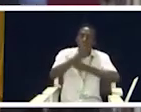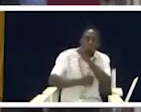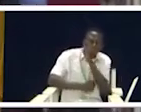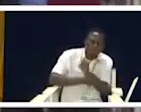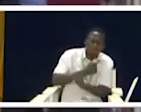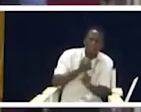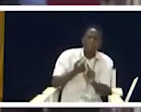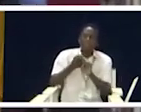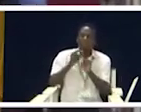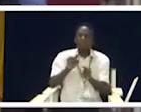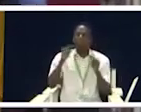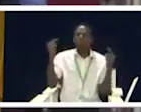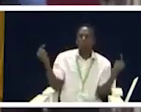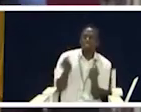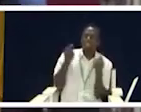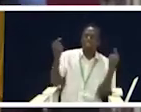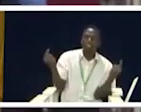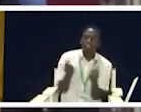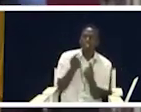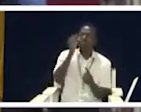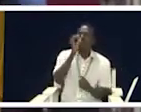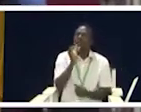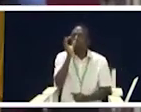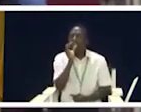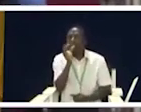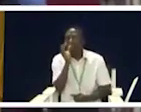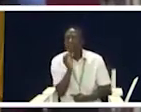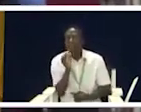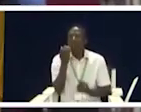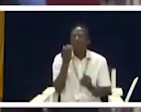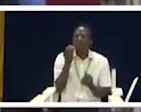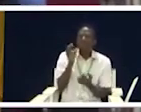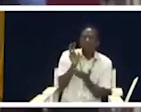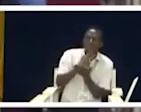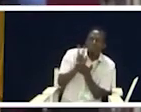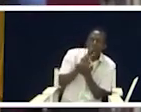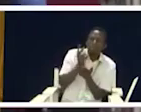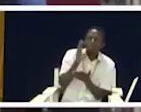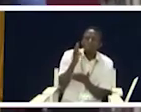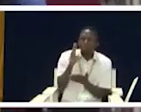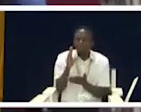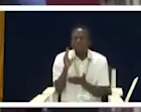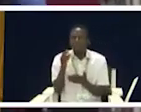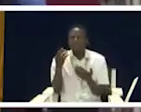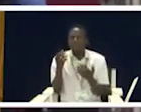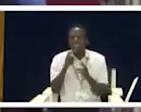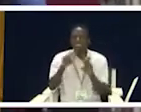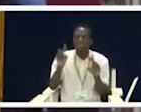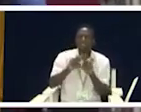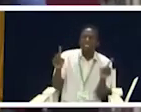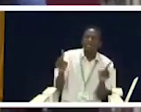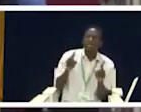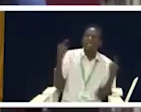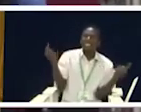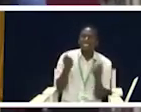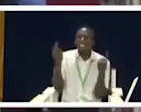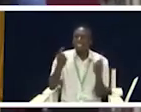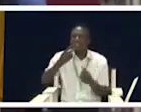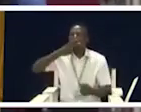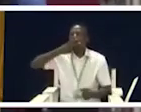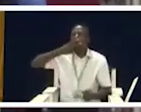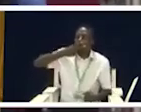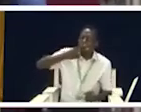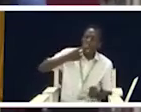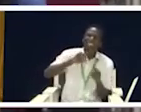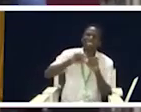addiction, cultism, pornography, all forms of immorality, smoking,